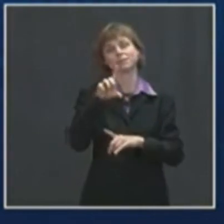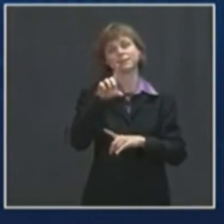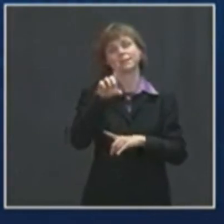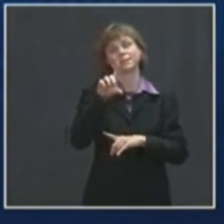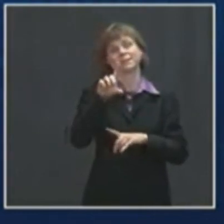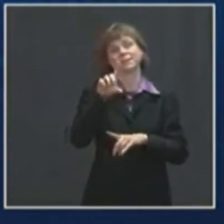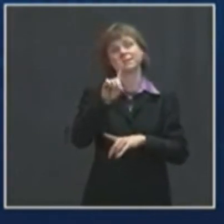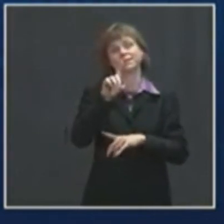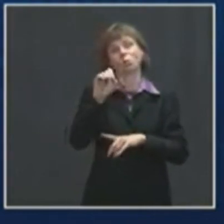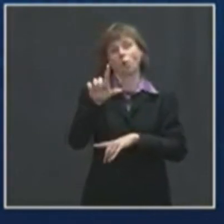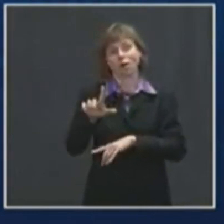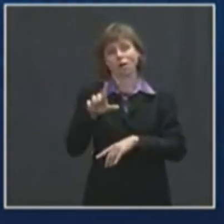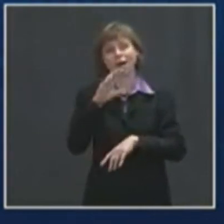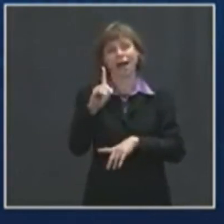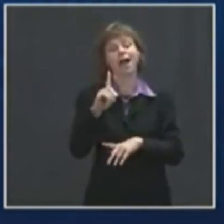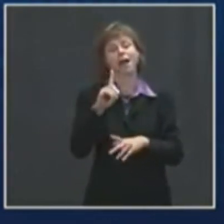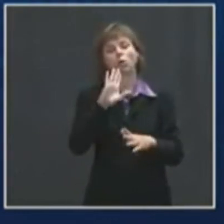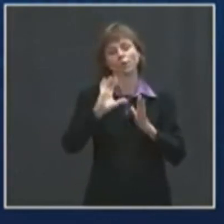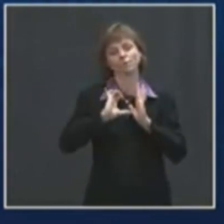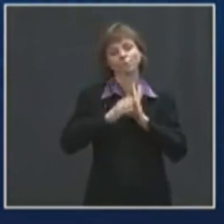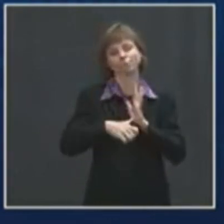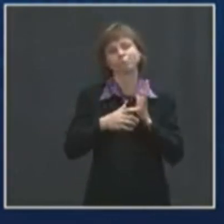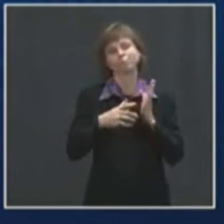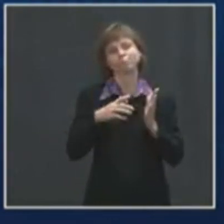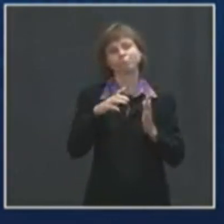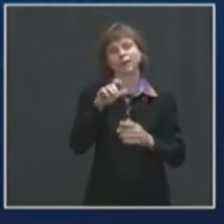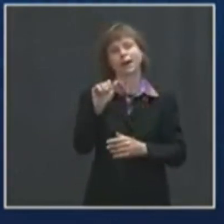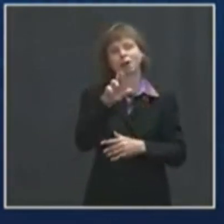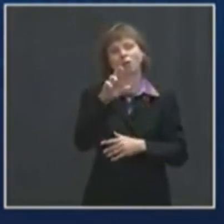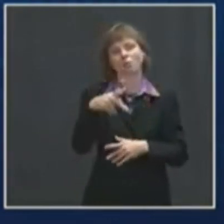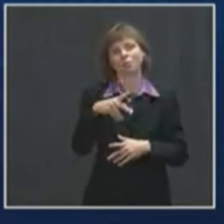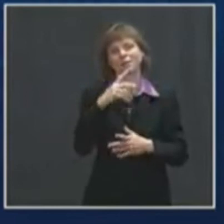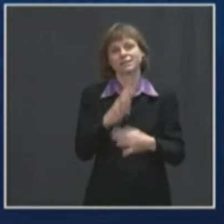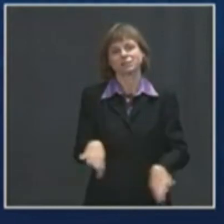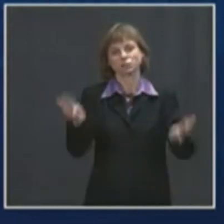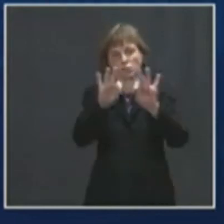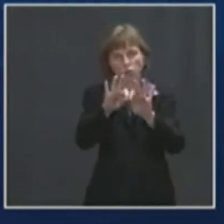the President's rescue plan. Go ahead, Jared.